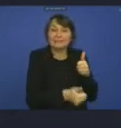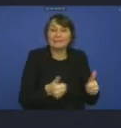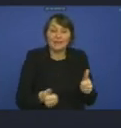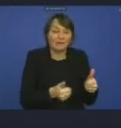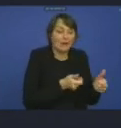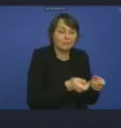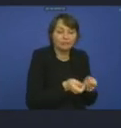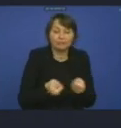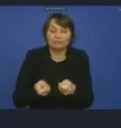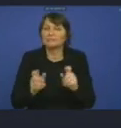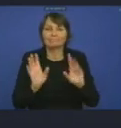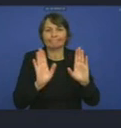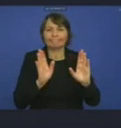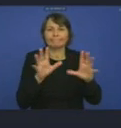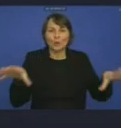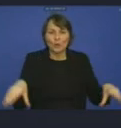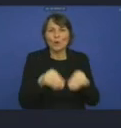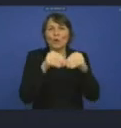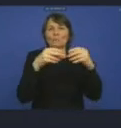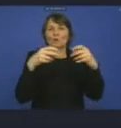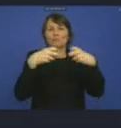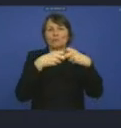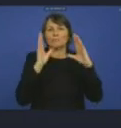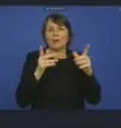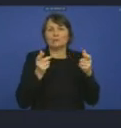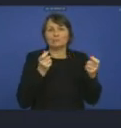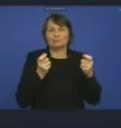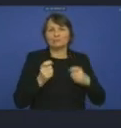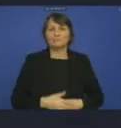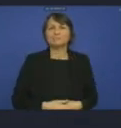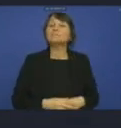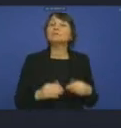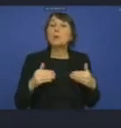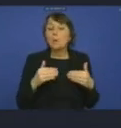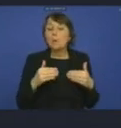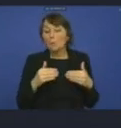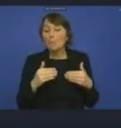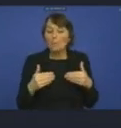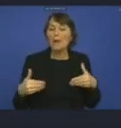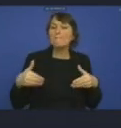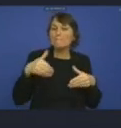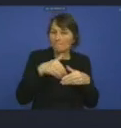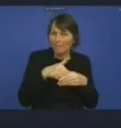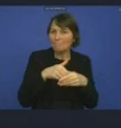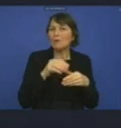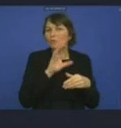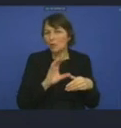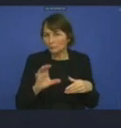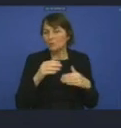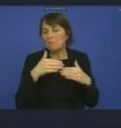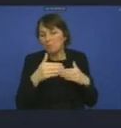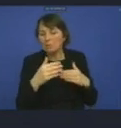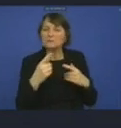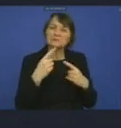will be reopened not only within the Commission, but also with the Member States and the Parliament, which have their words to say. So